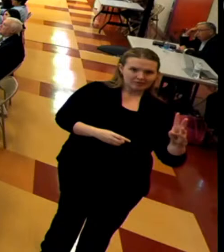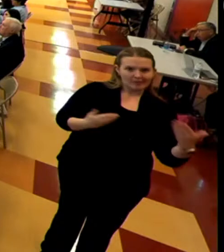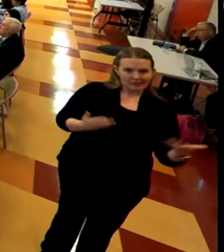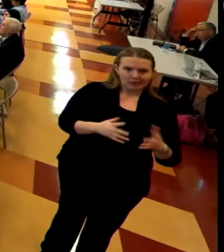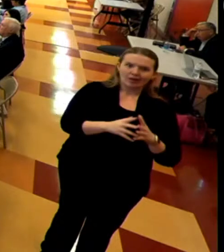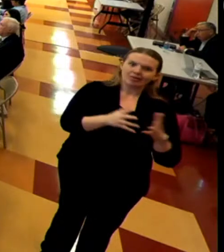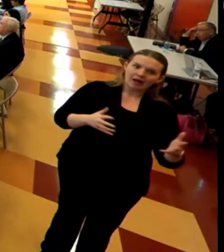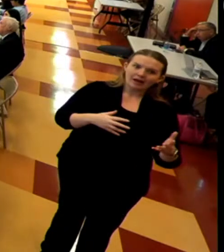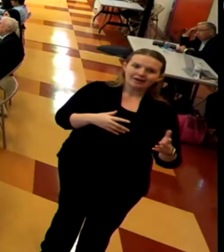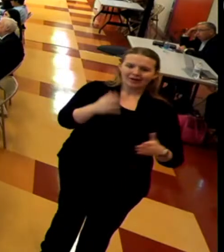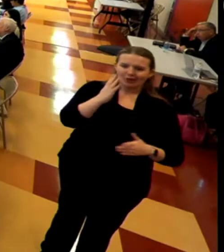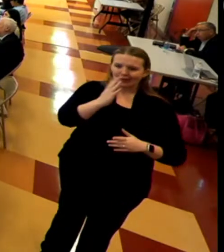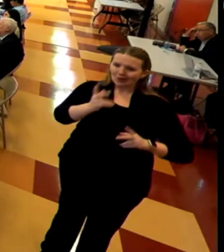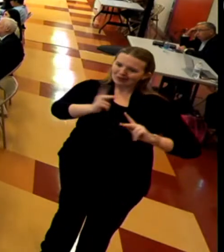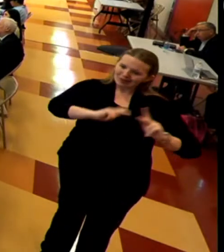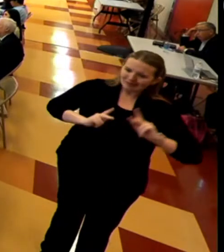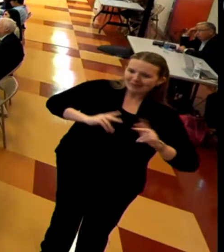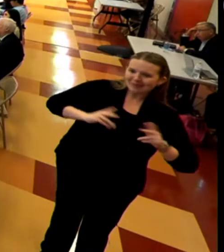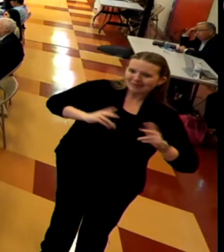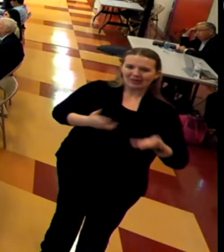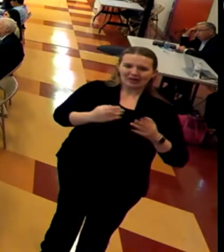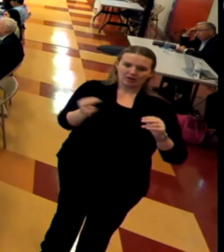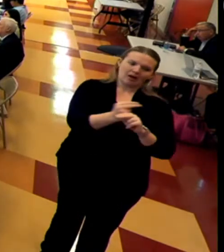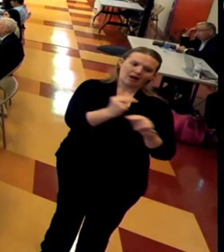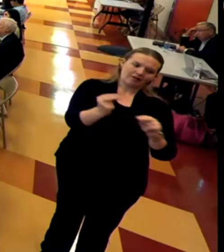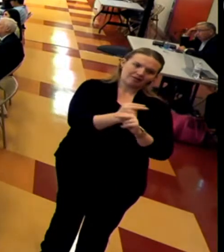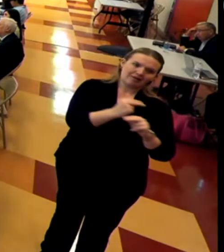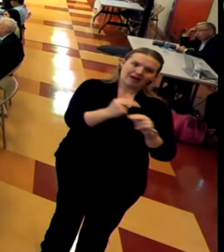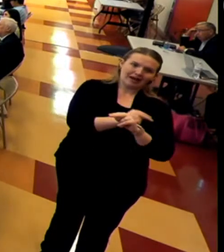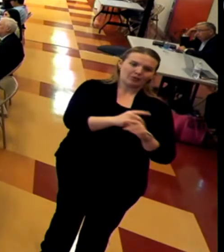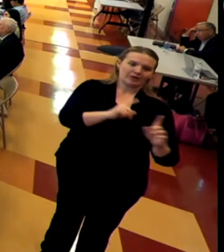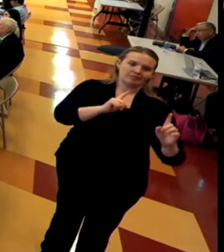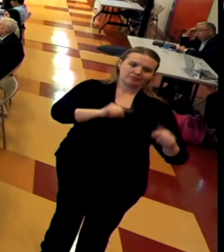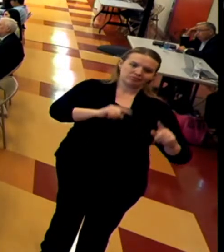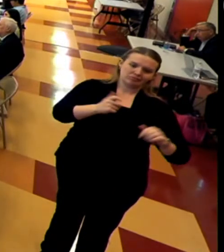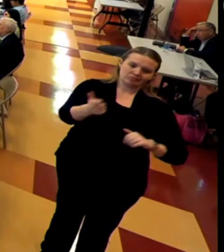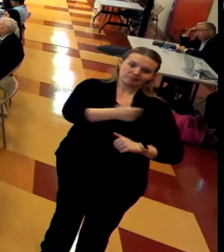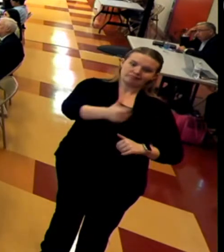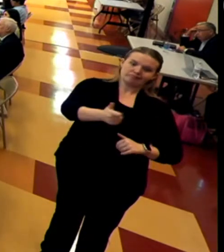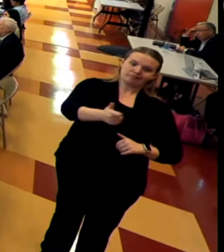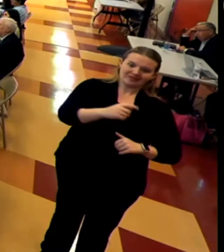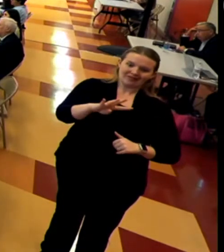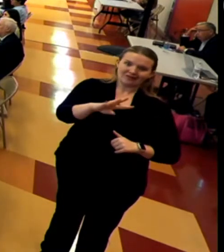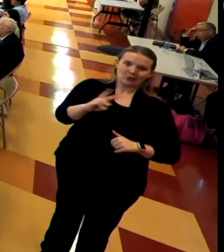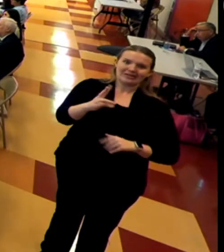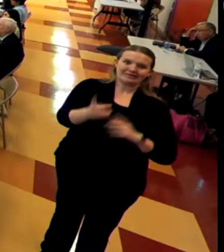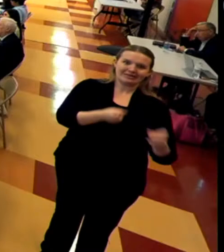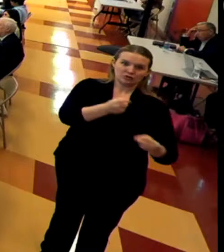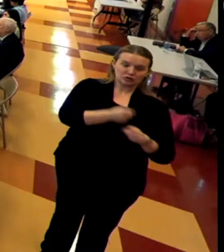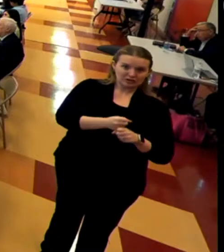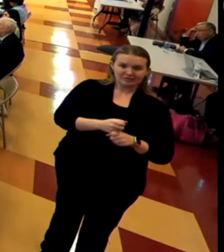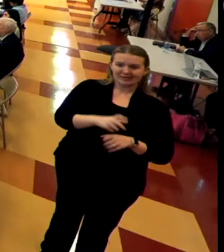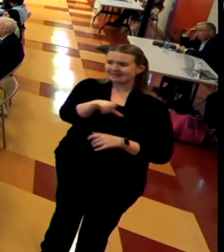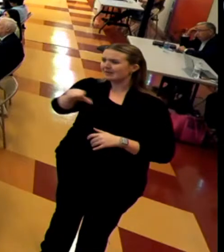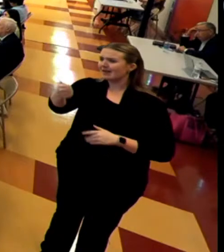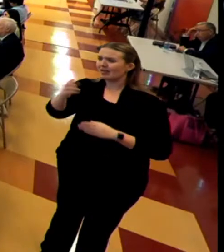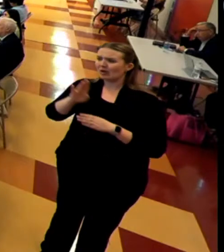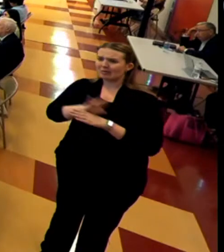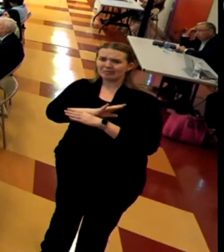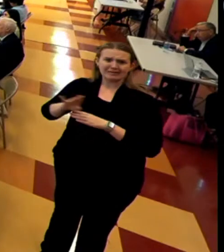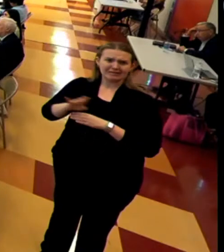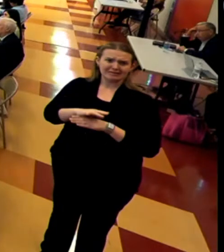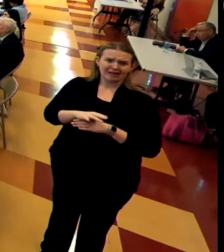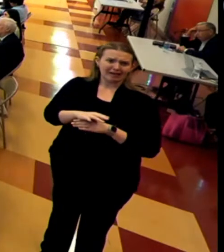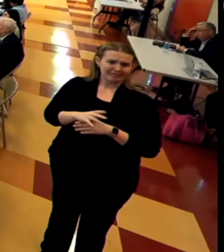know the people out here. I've been on the highway for 46 years, along with a lot of other businesses that have been on here for